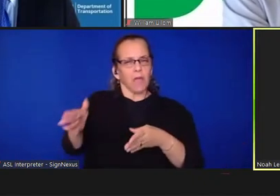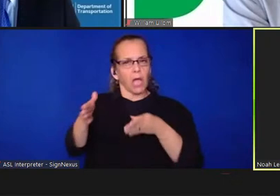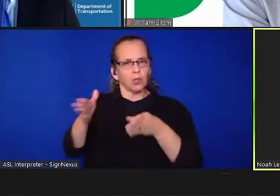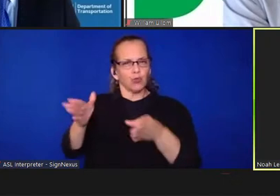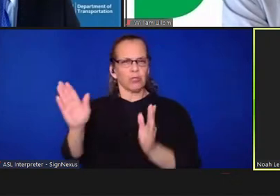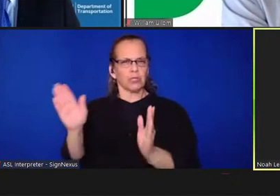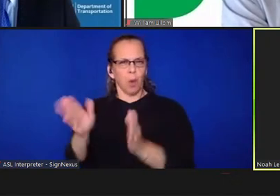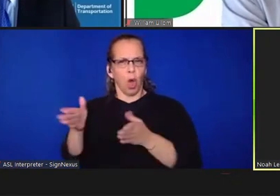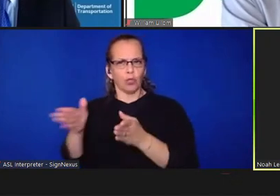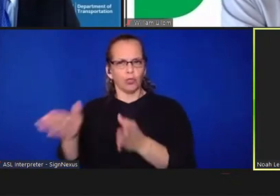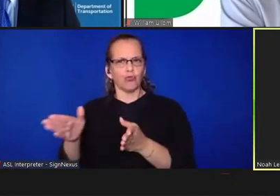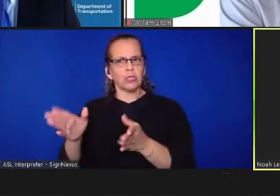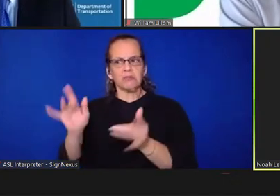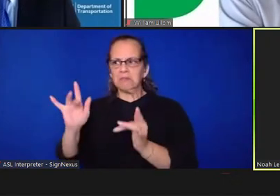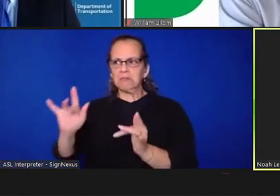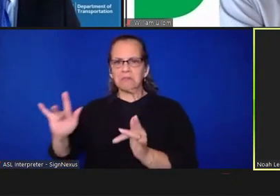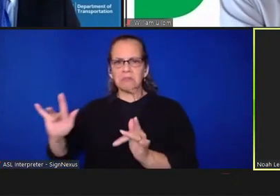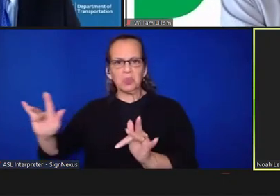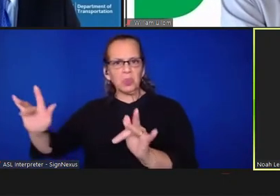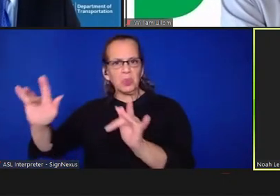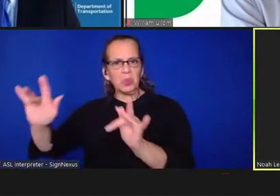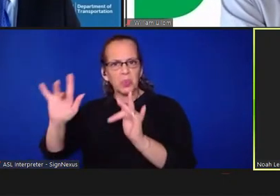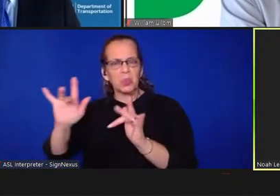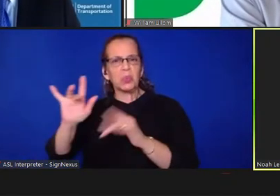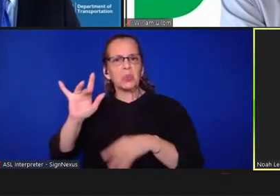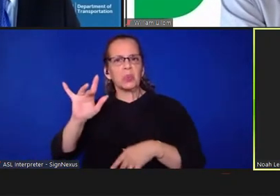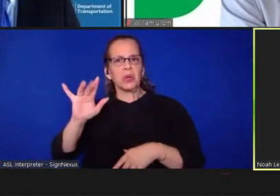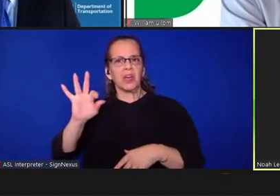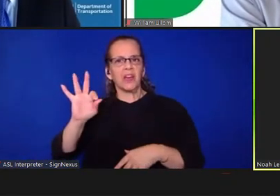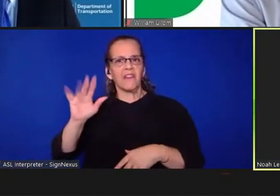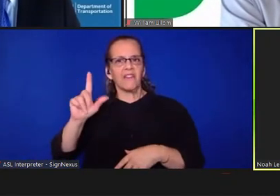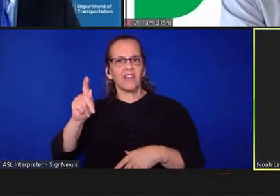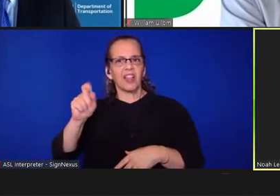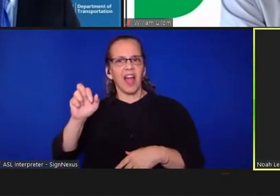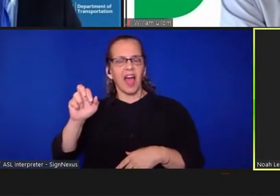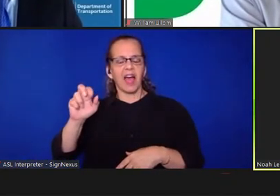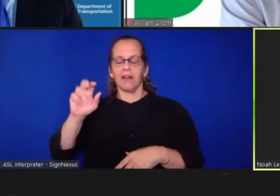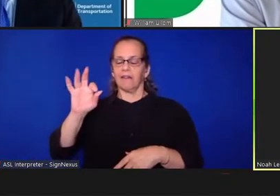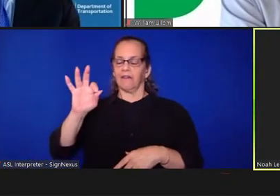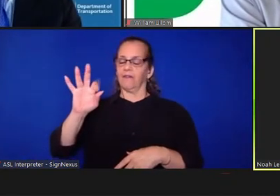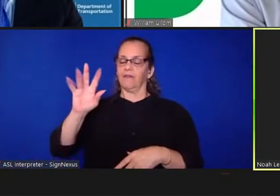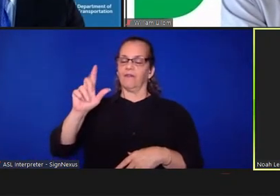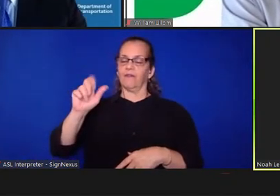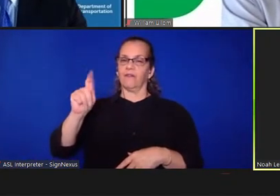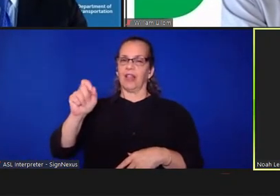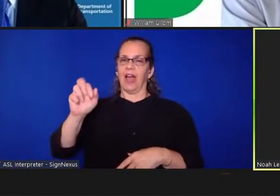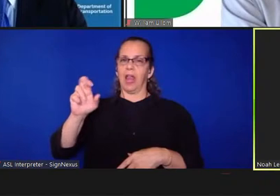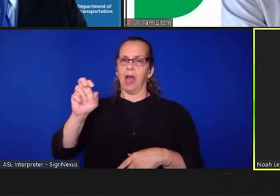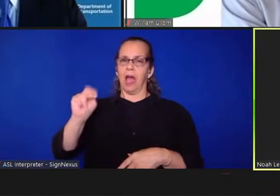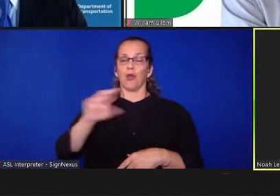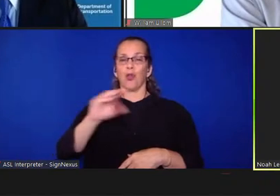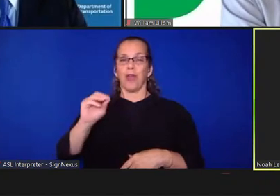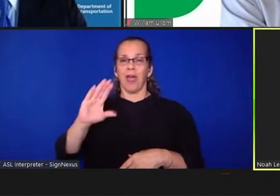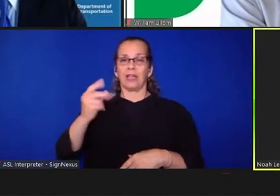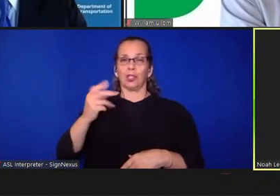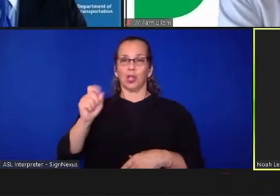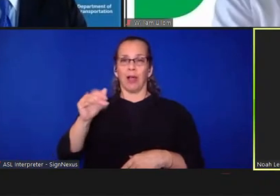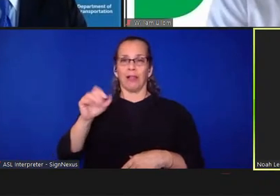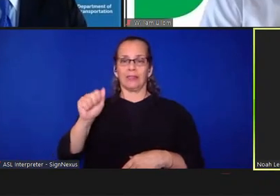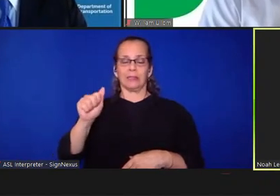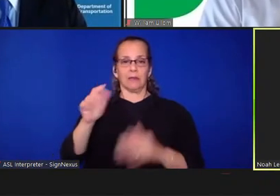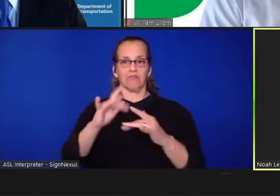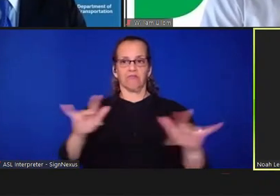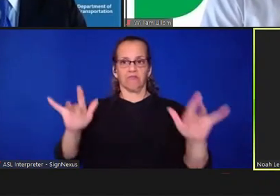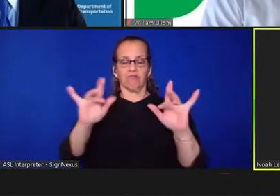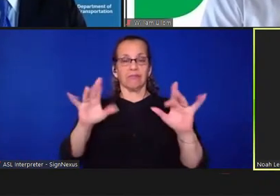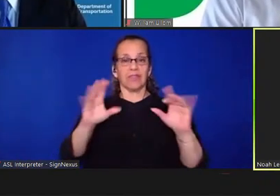Union Square and Chelsea areas specifically commercial parking spots are never really hard to find as there are many vacant storefronts